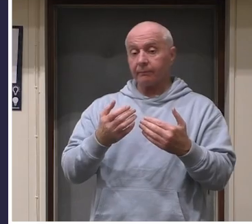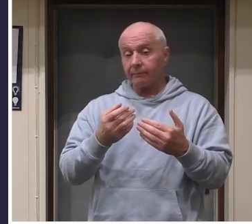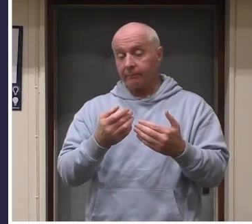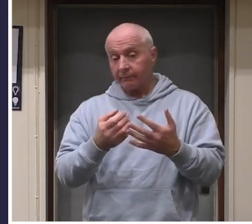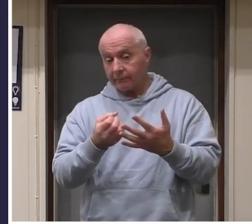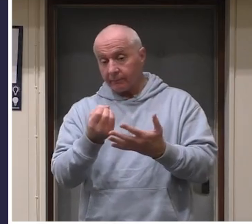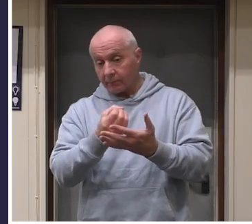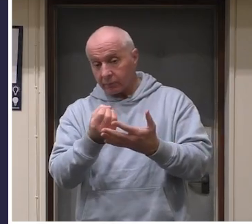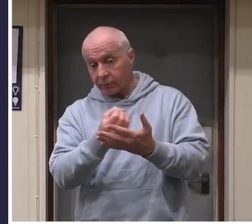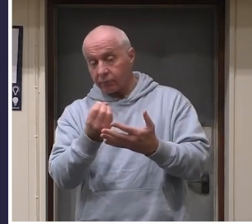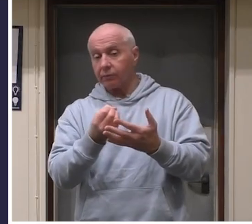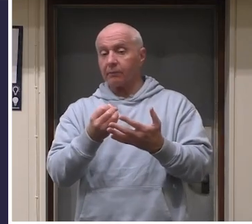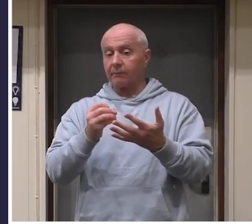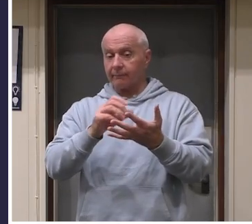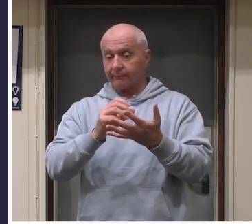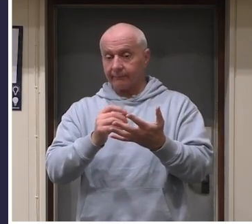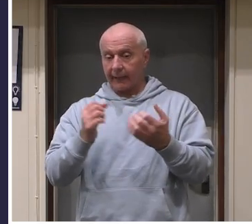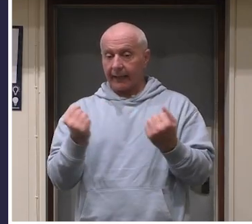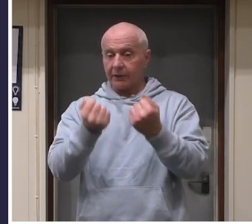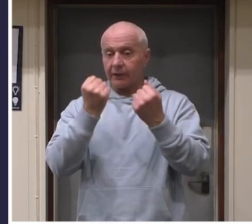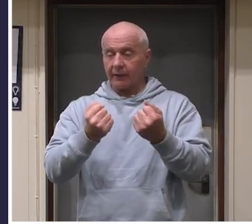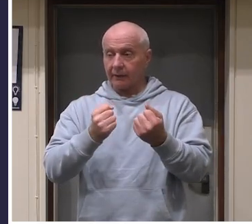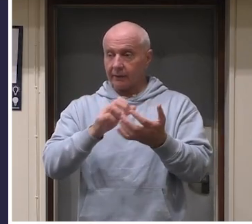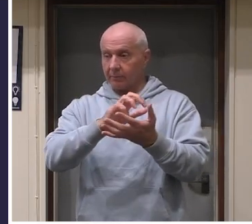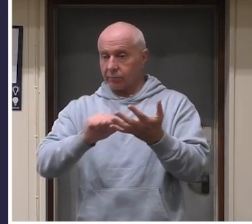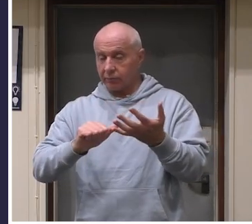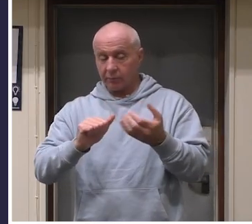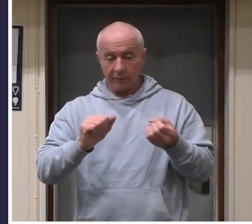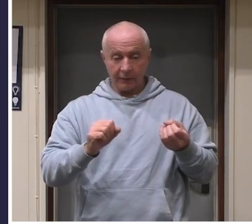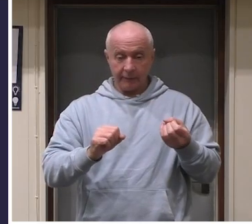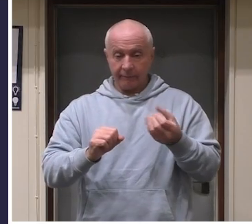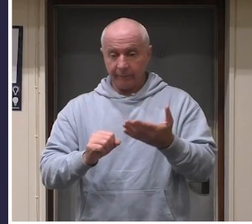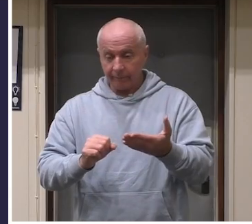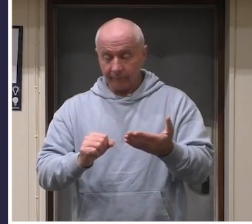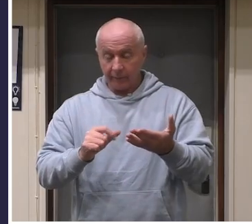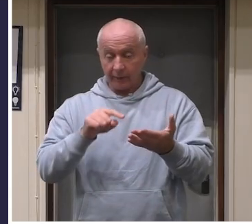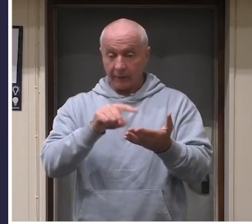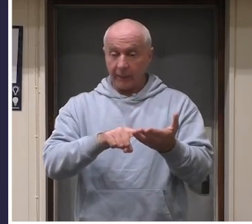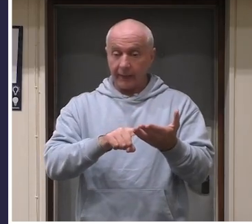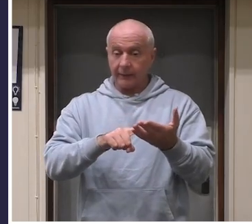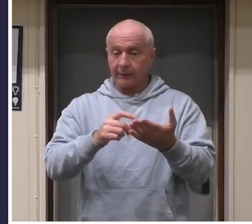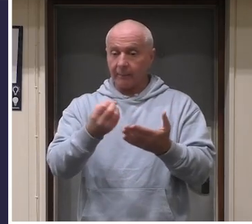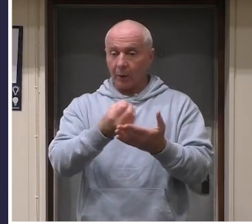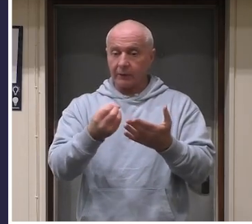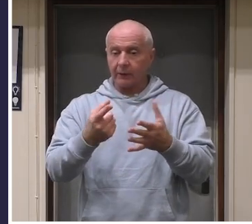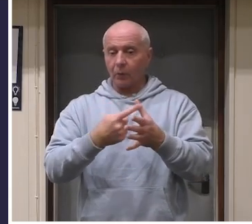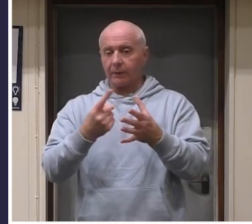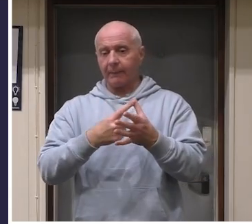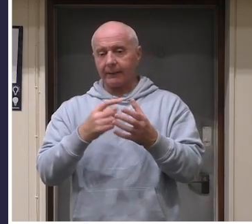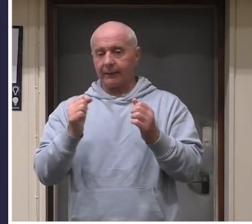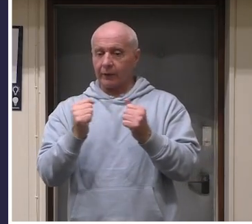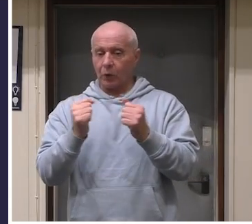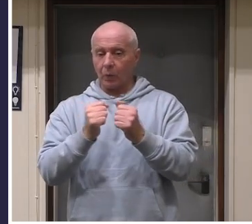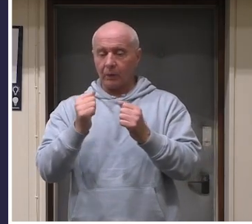where the particle's energy is being taken away as being given to it, then the particle automatically starts cooling down.